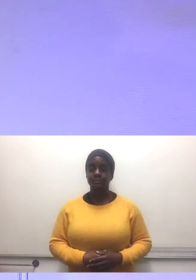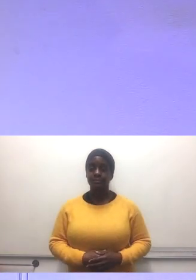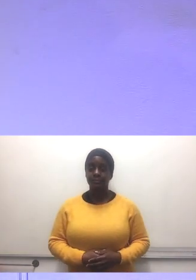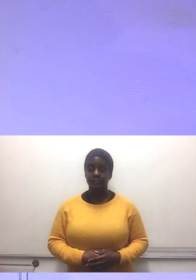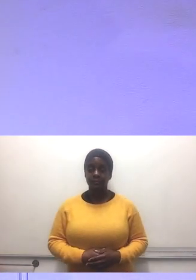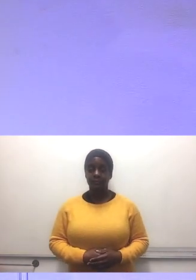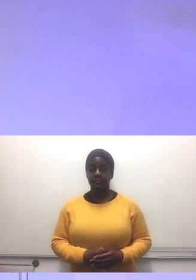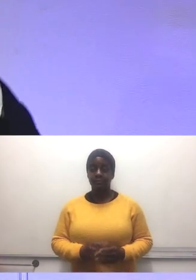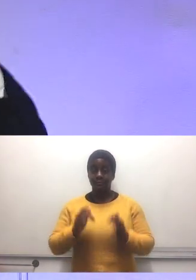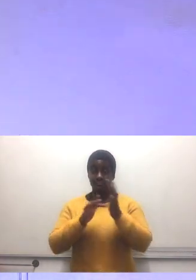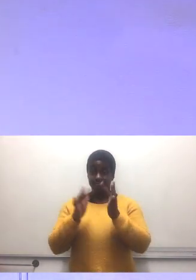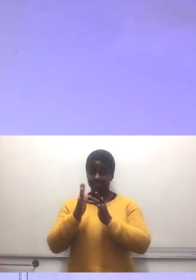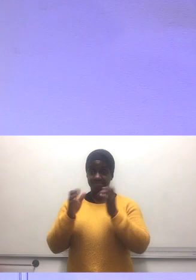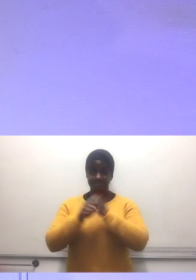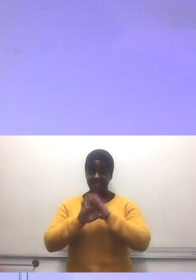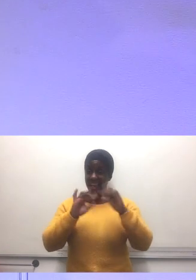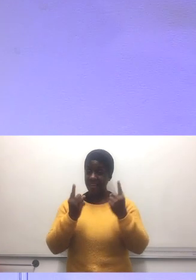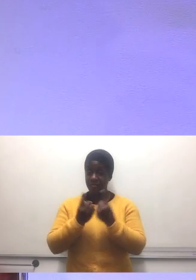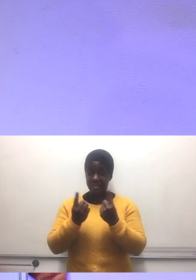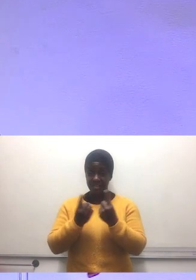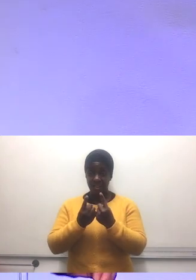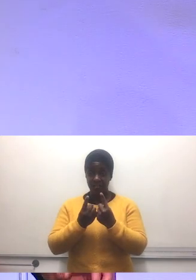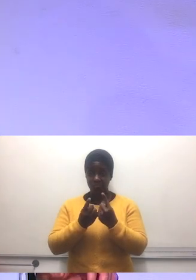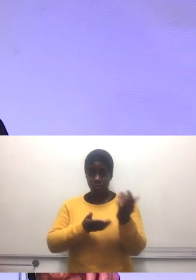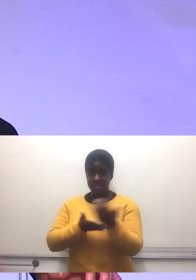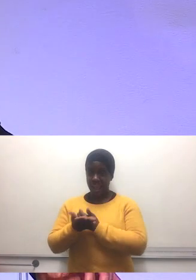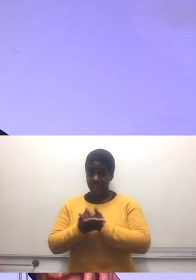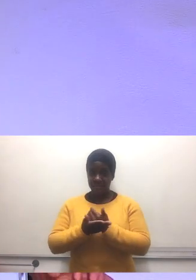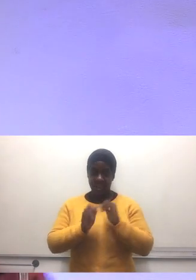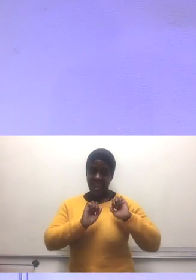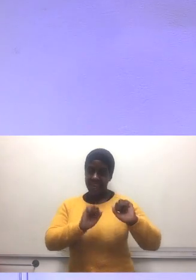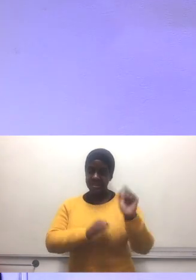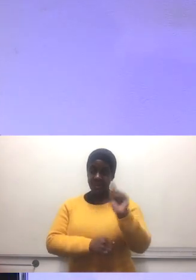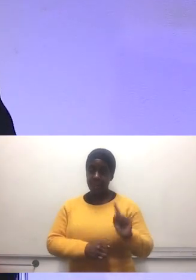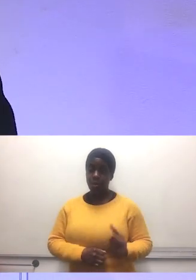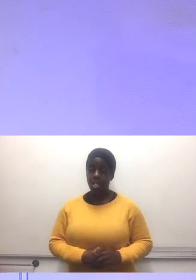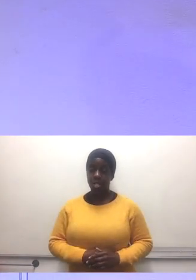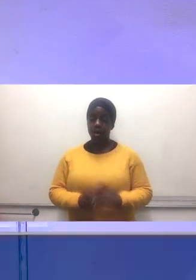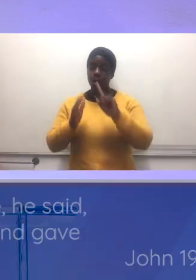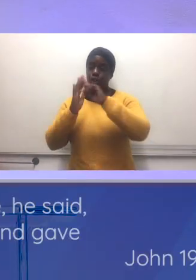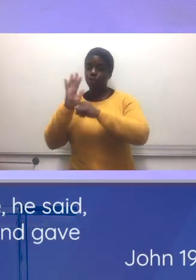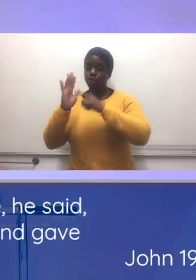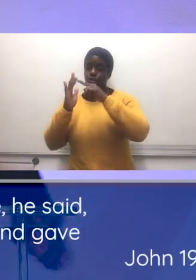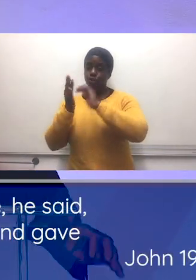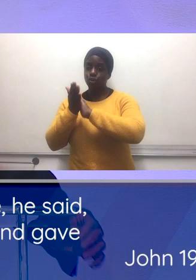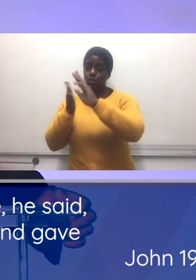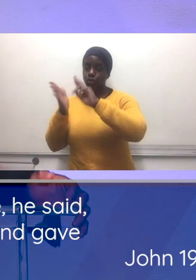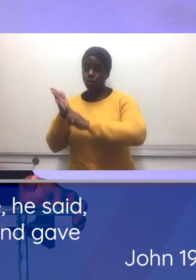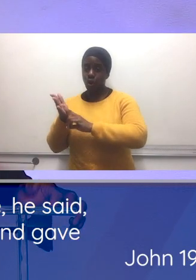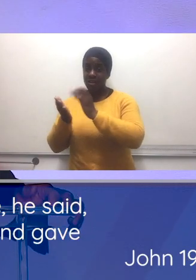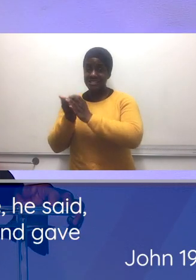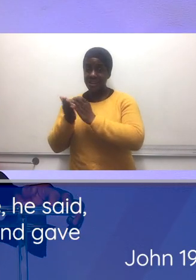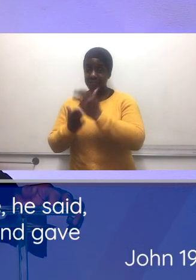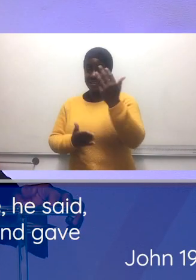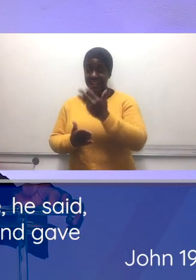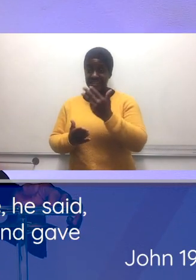did everything that was required to save his people. John chapter 19 and verse